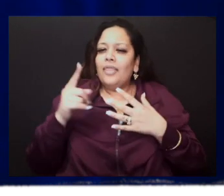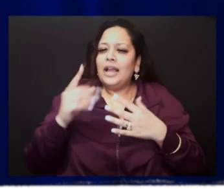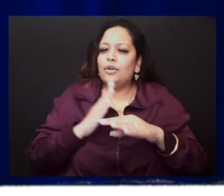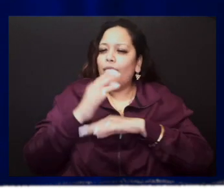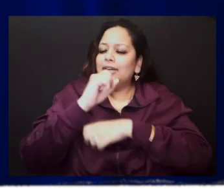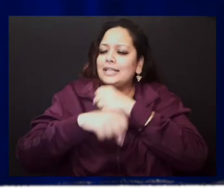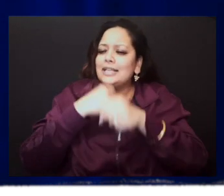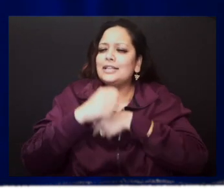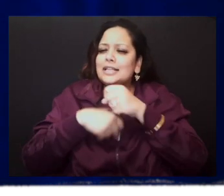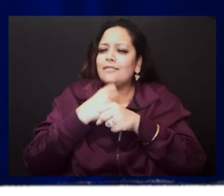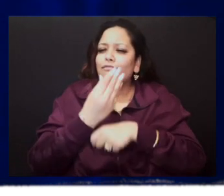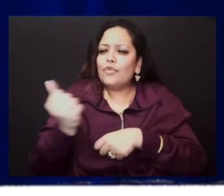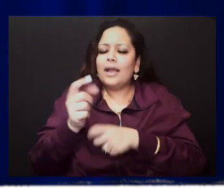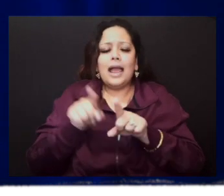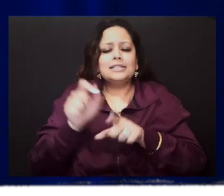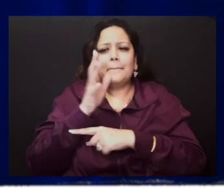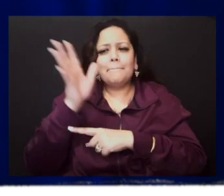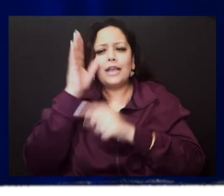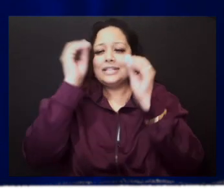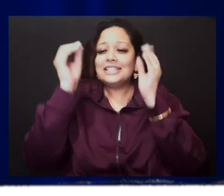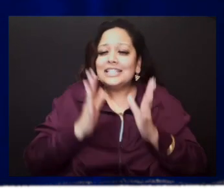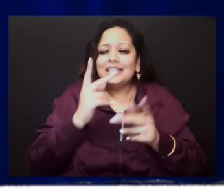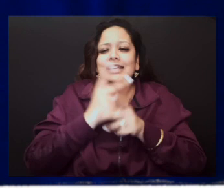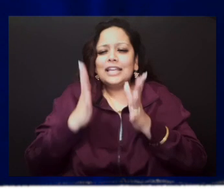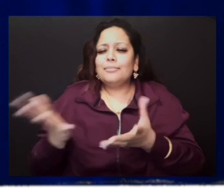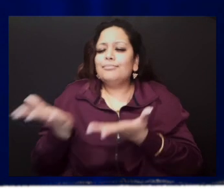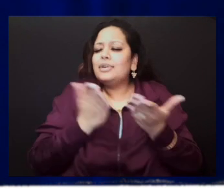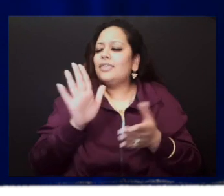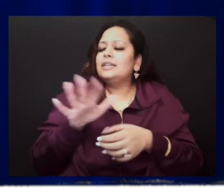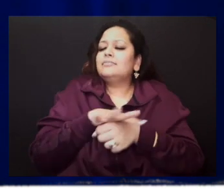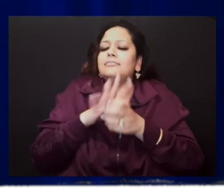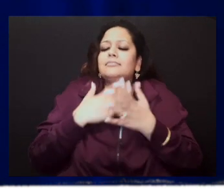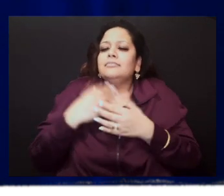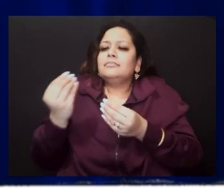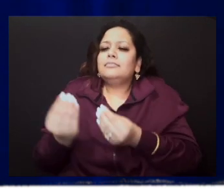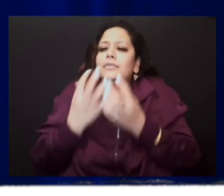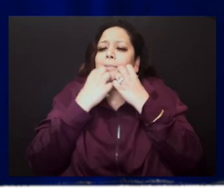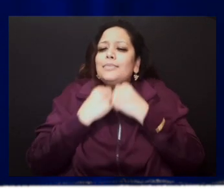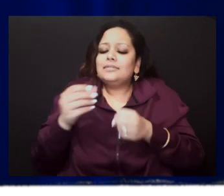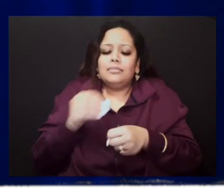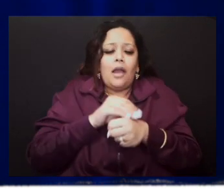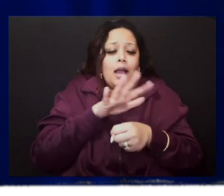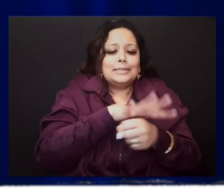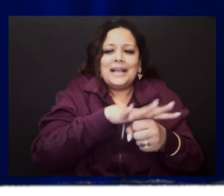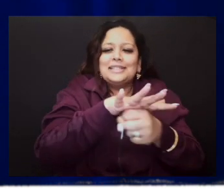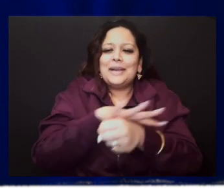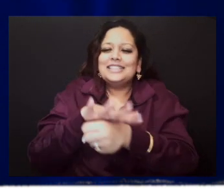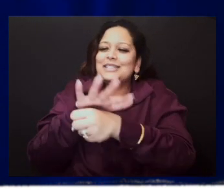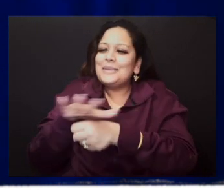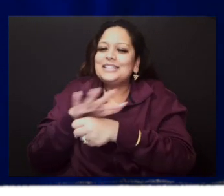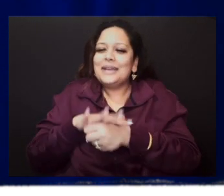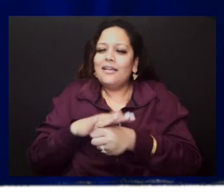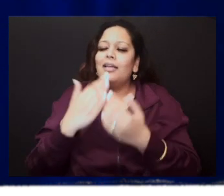few years, and as parents, teachers, and caregivers bring their most precious cargo back into our spaces, we